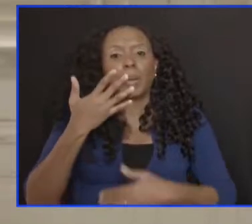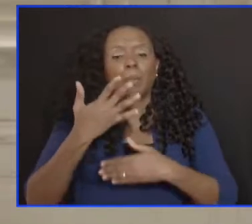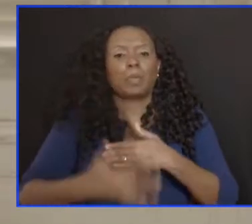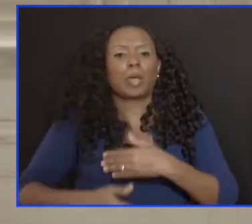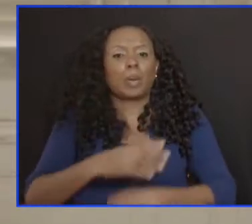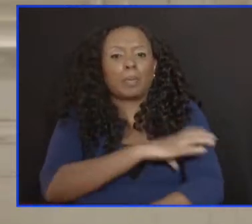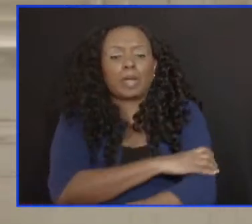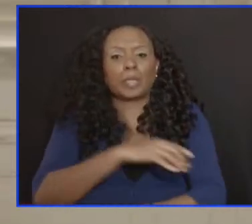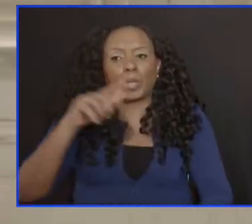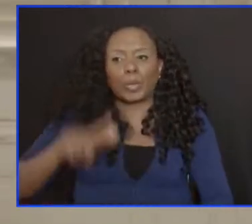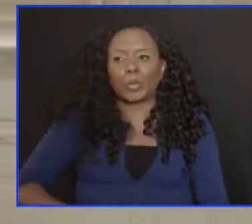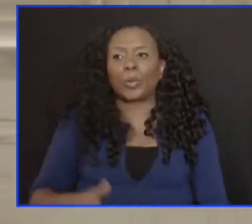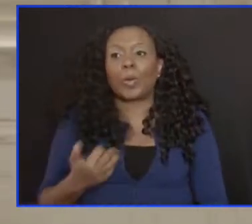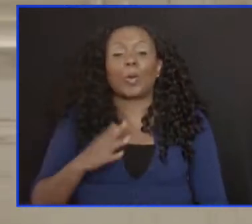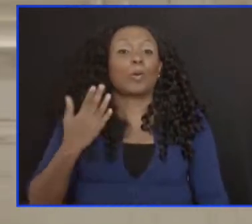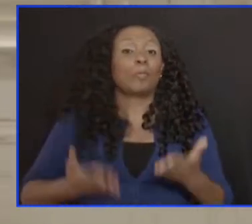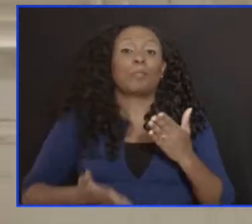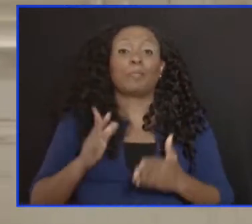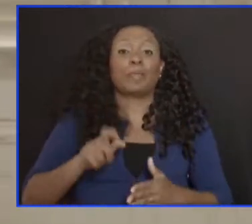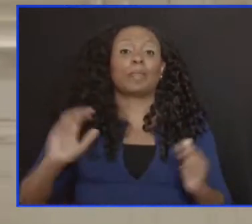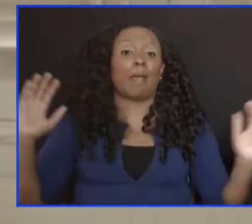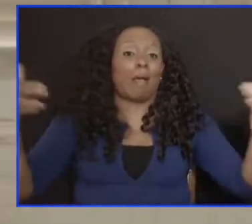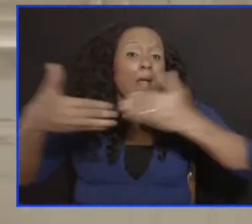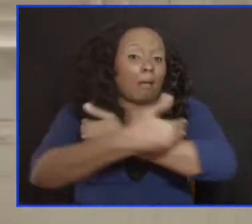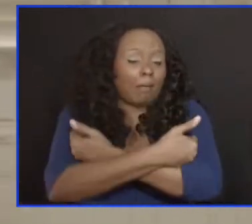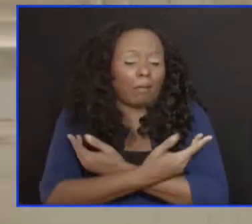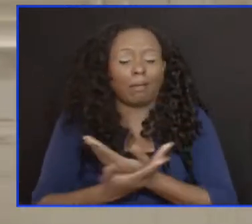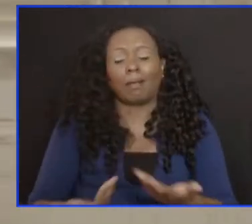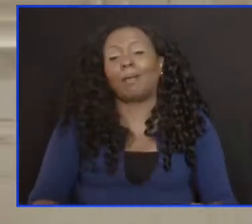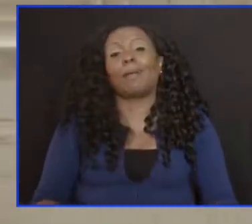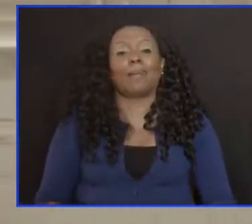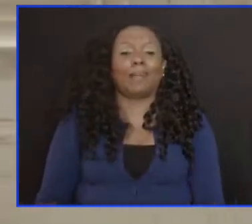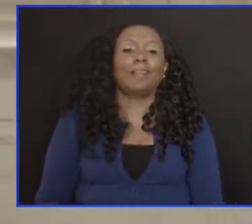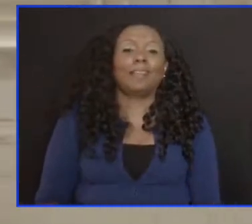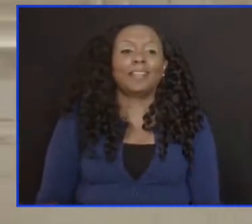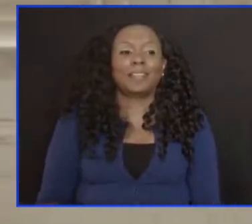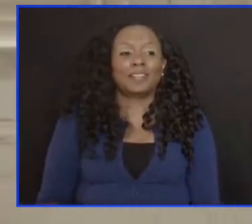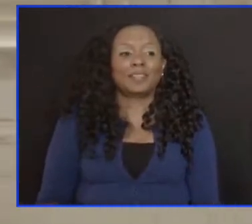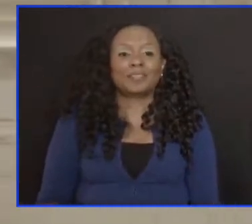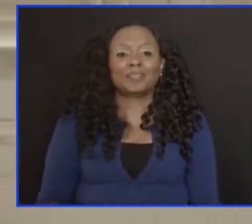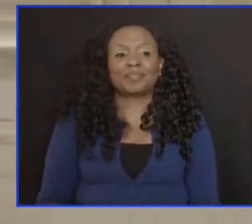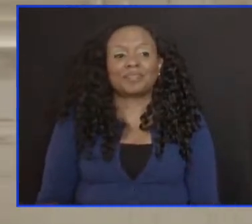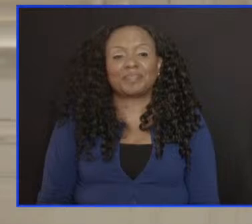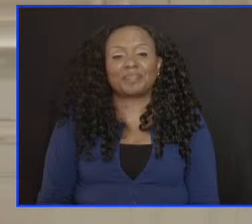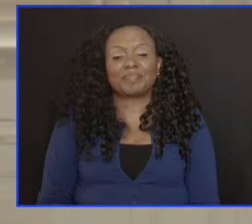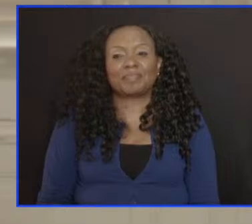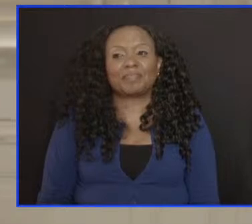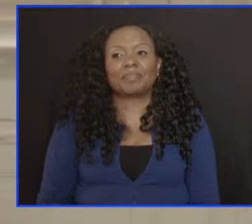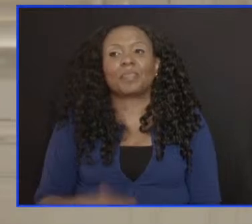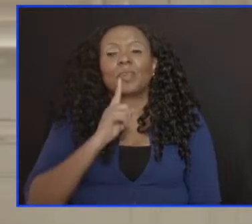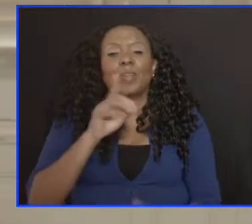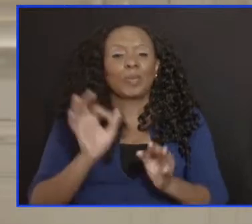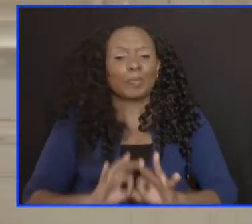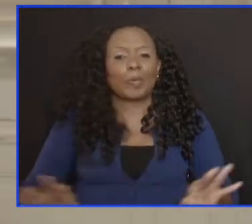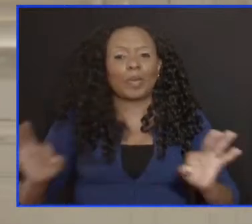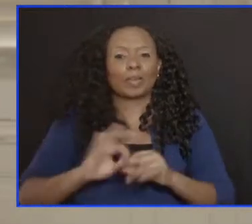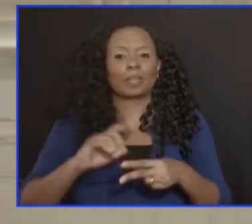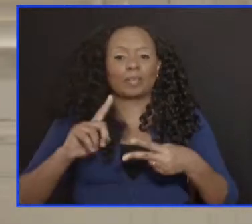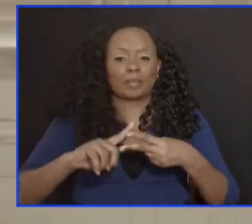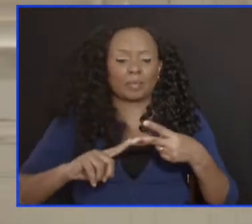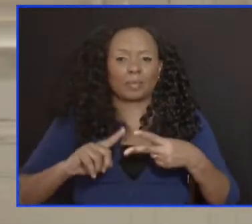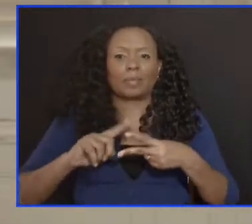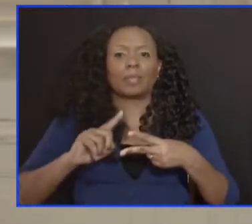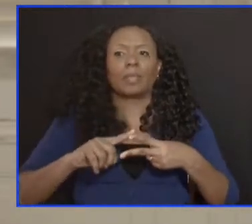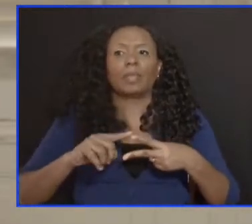will do that as well. And we have done it throughout the whole pandemic. So I just really want to say that those 2 key points, get granny